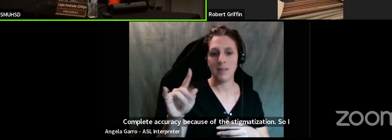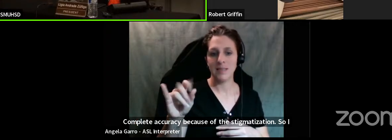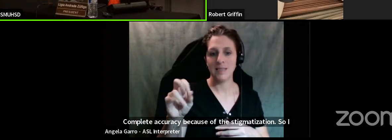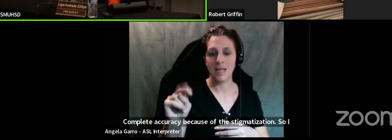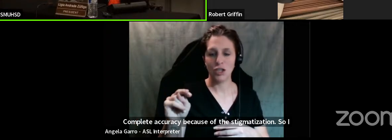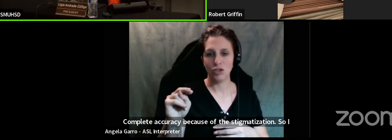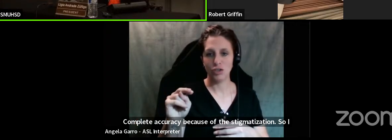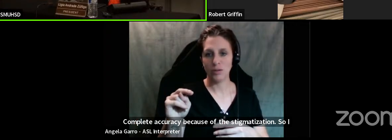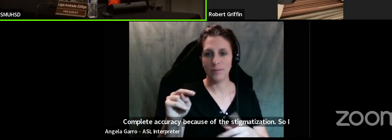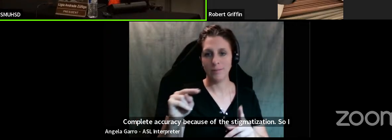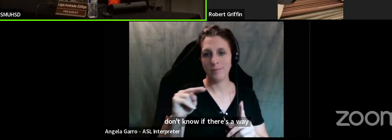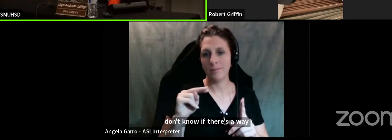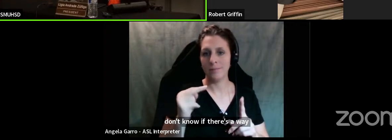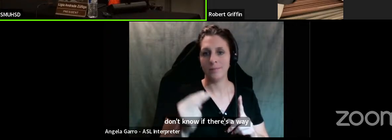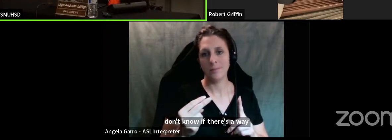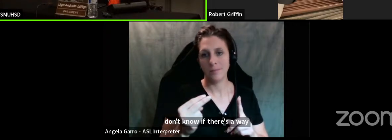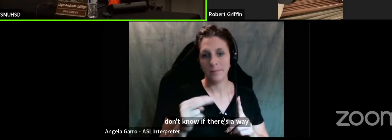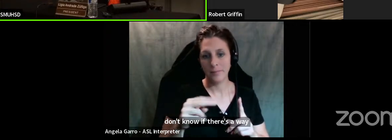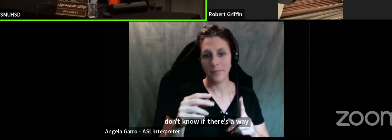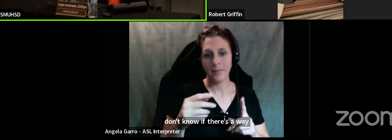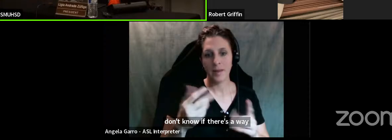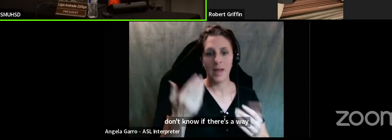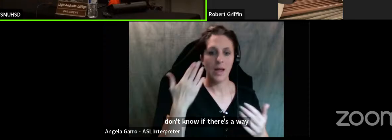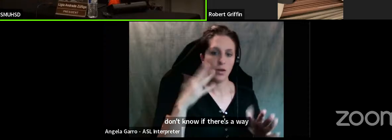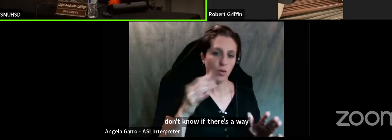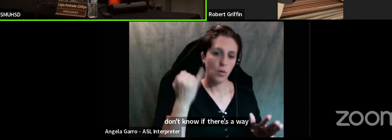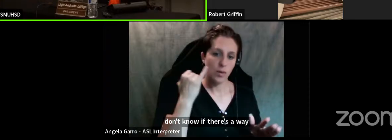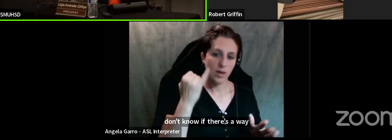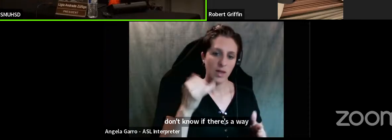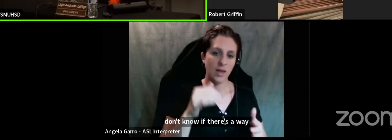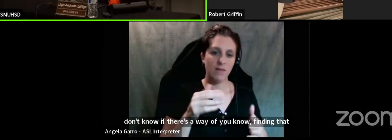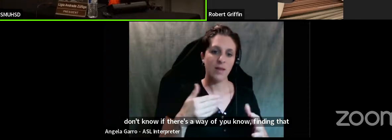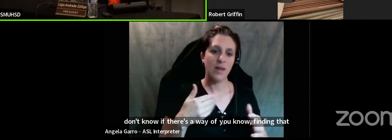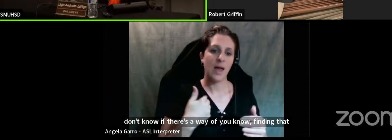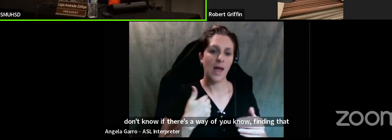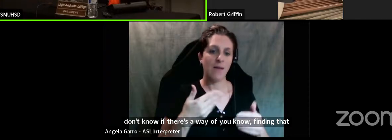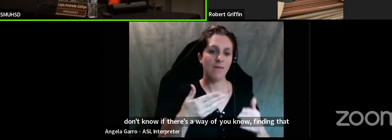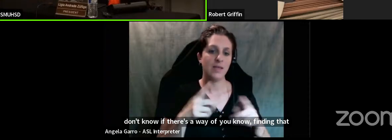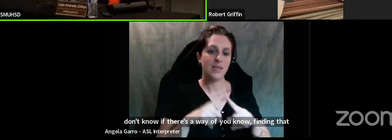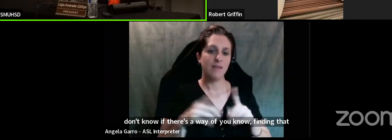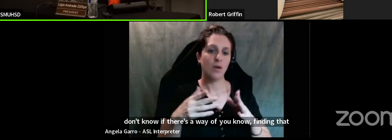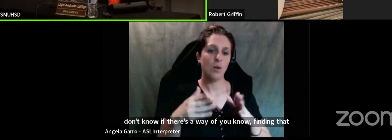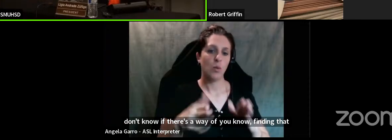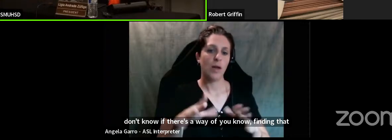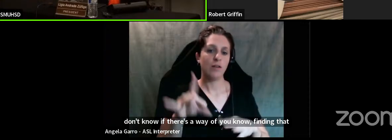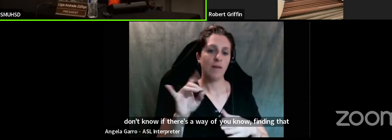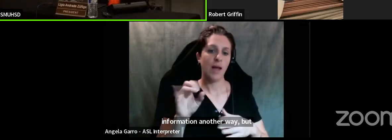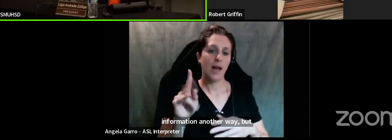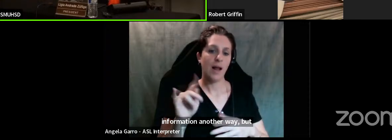way of, finding that information another way, but